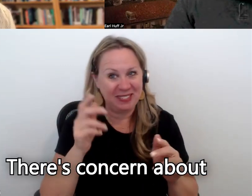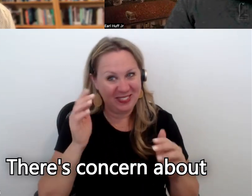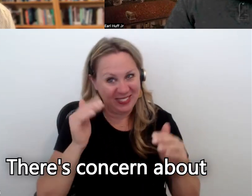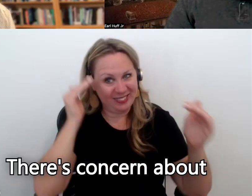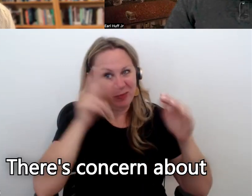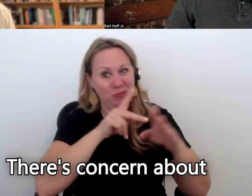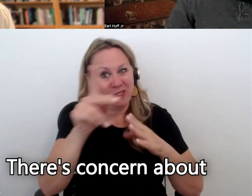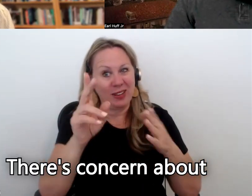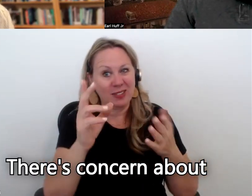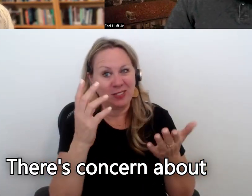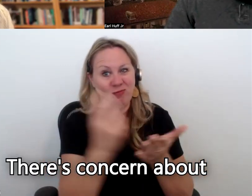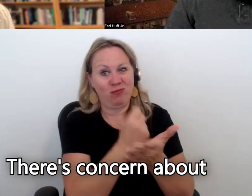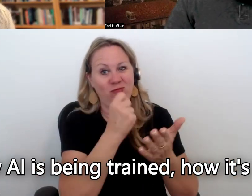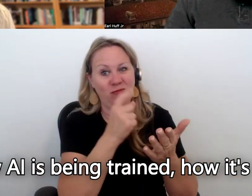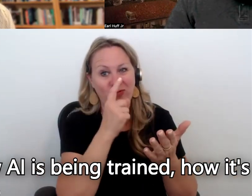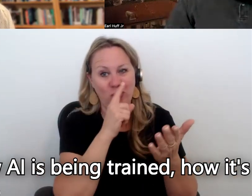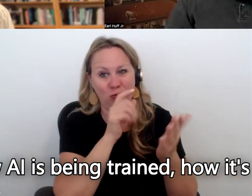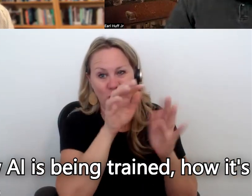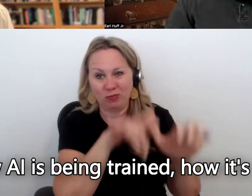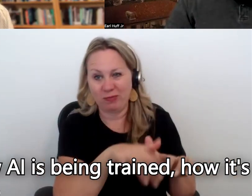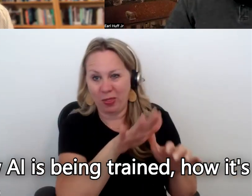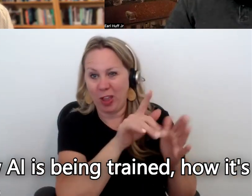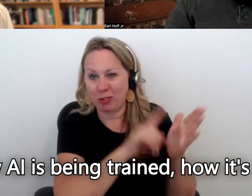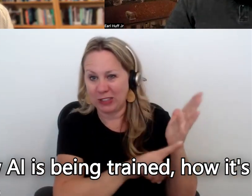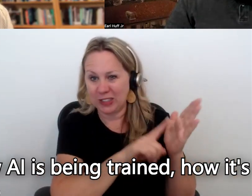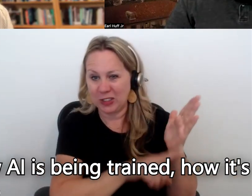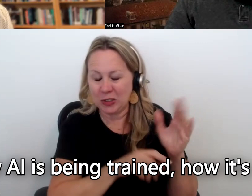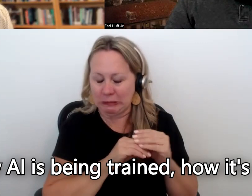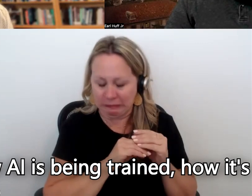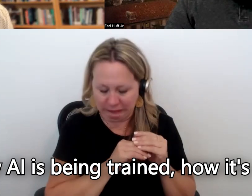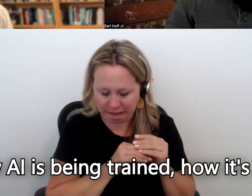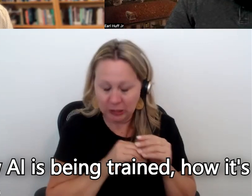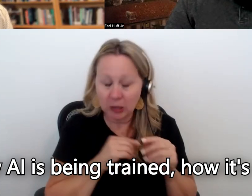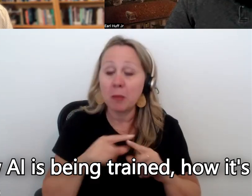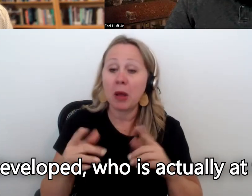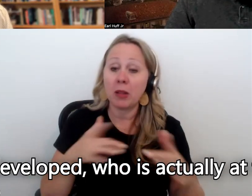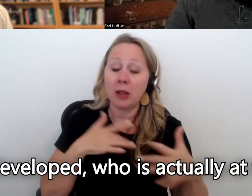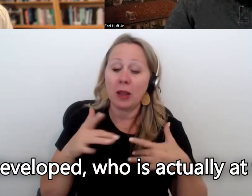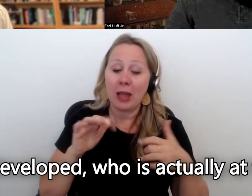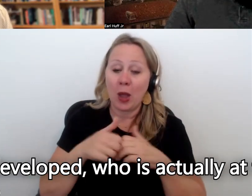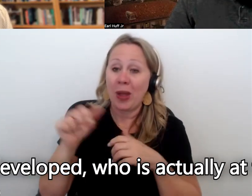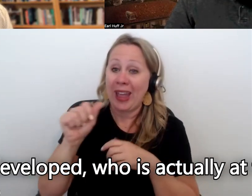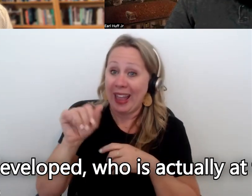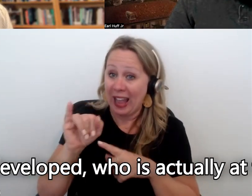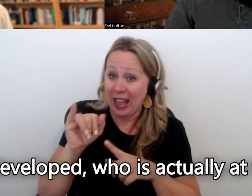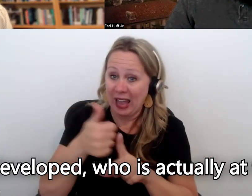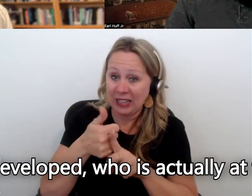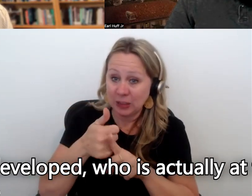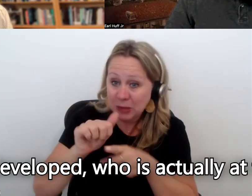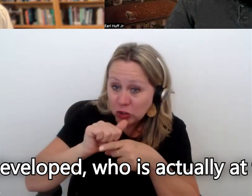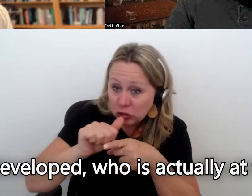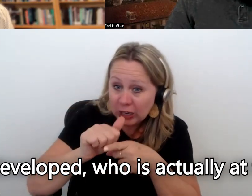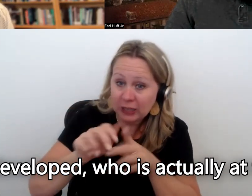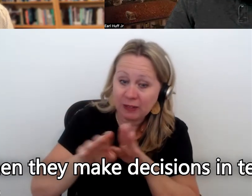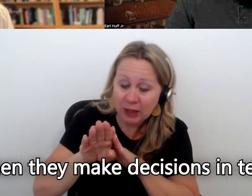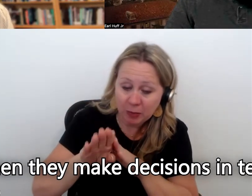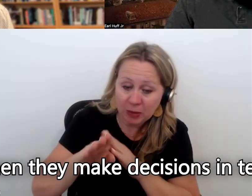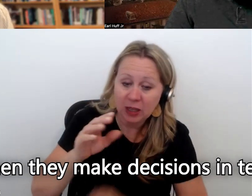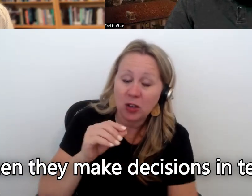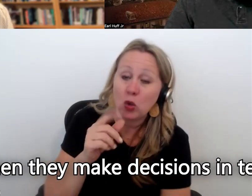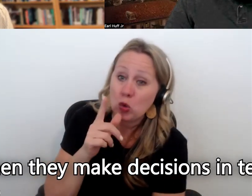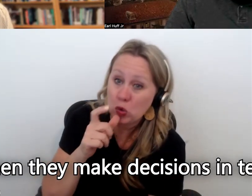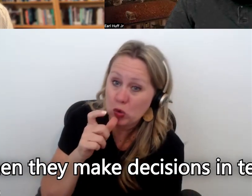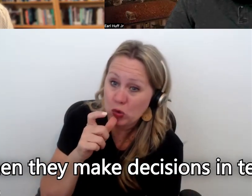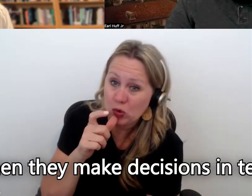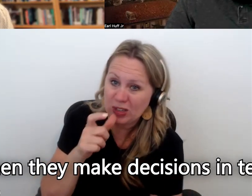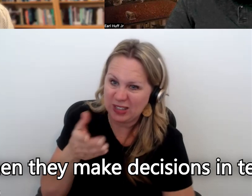where there's concern about how AI is being trained, how it's being developed, who's actually at the table when they